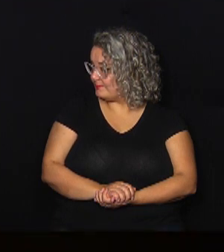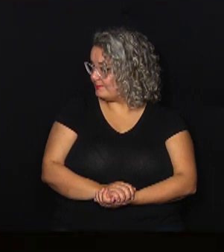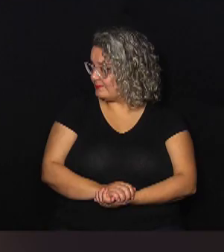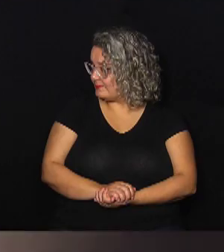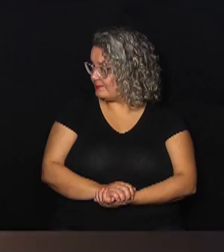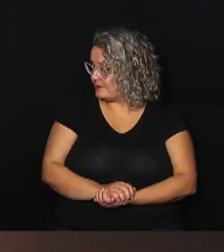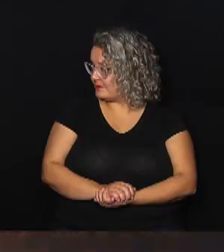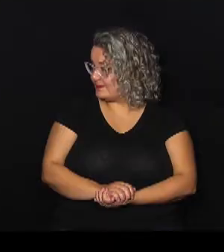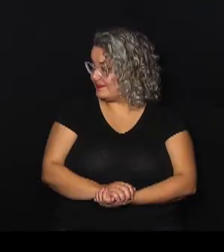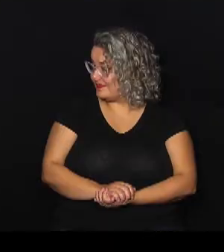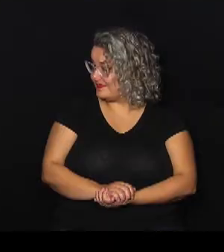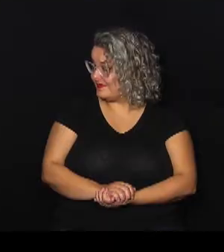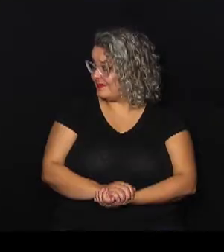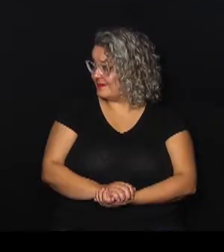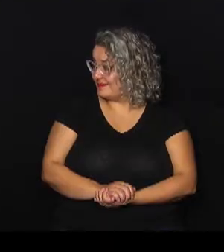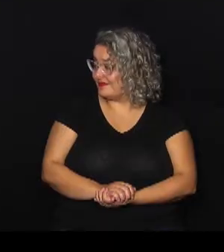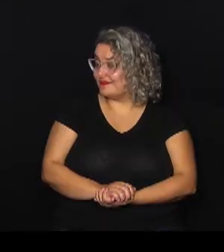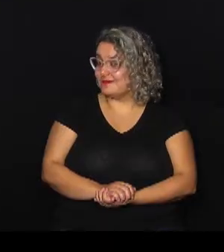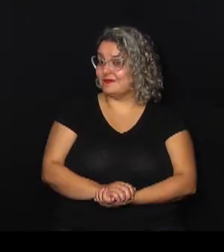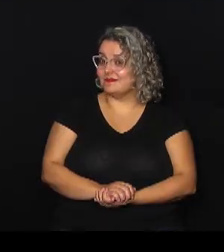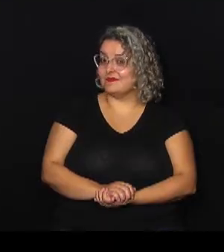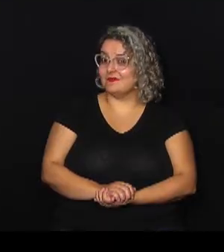okay.